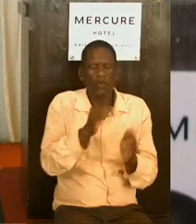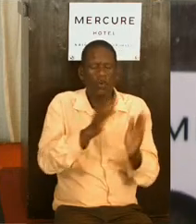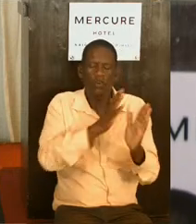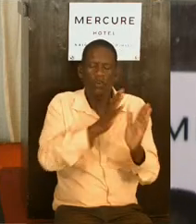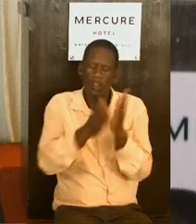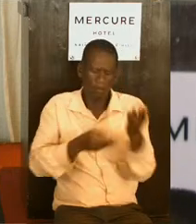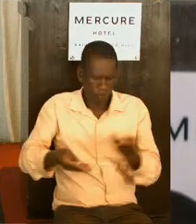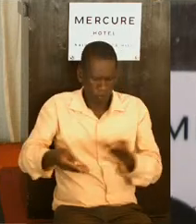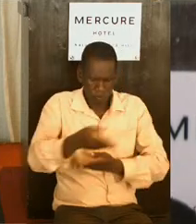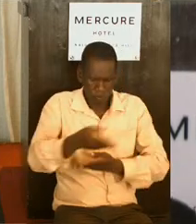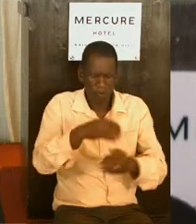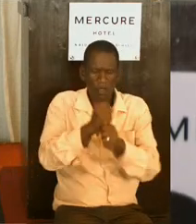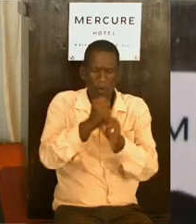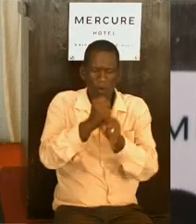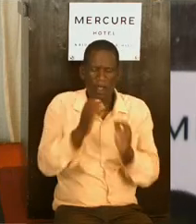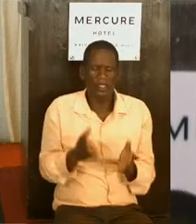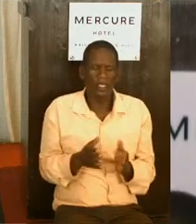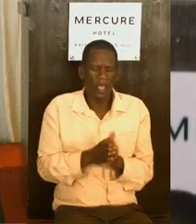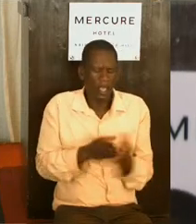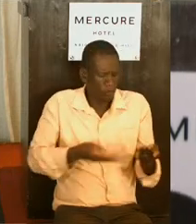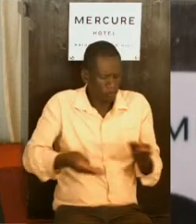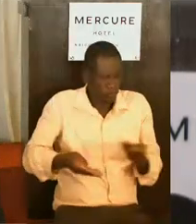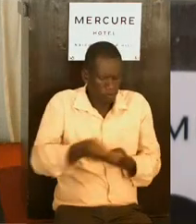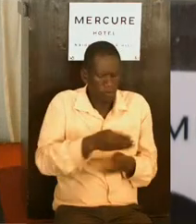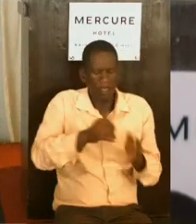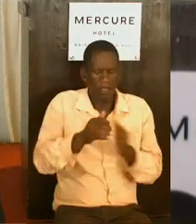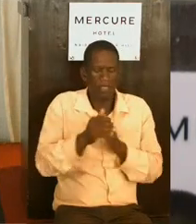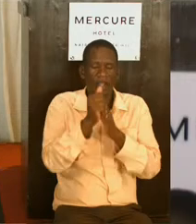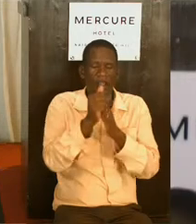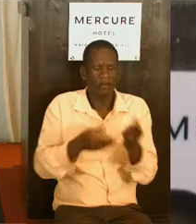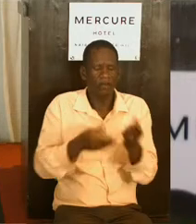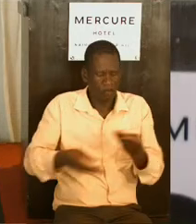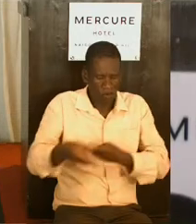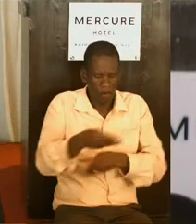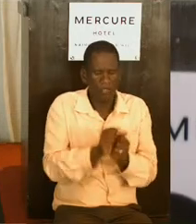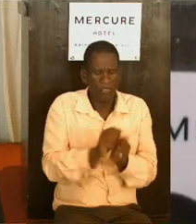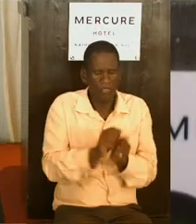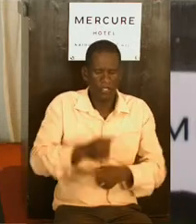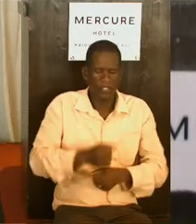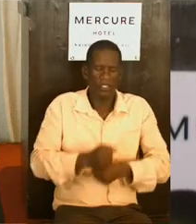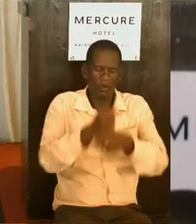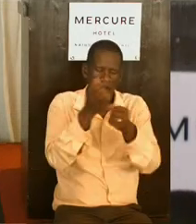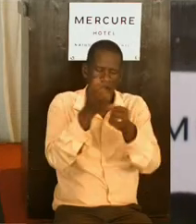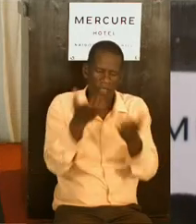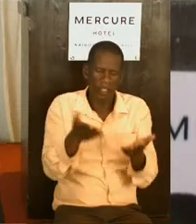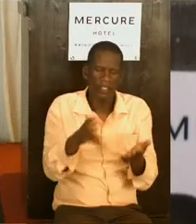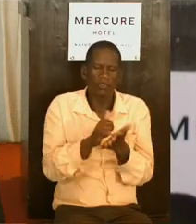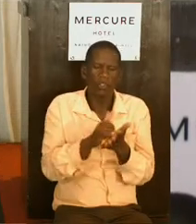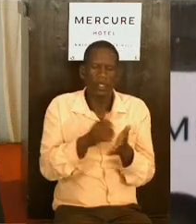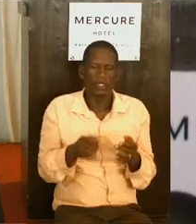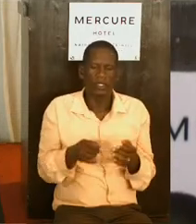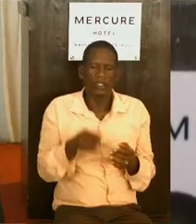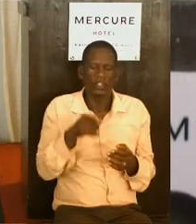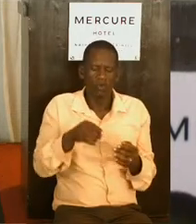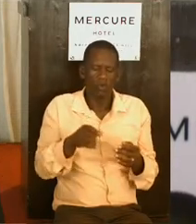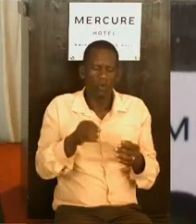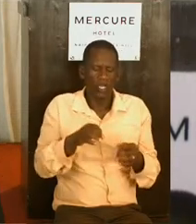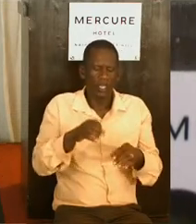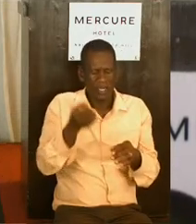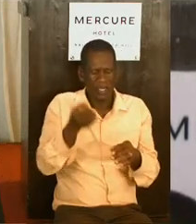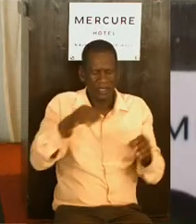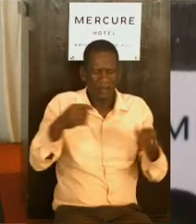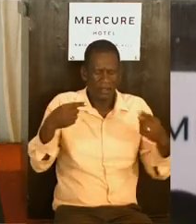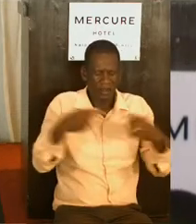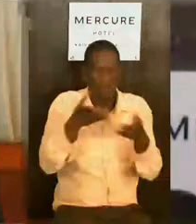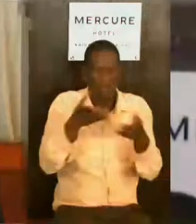interact with the workers interact with other leaders interact with other stakeholders so that you're an all-rounder you get to